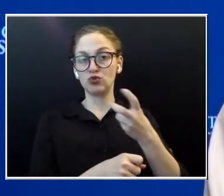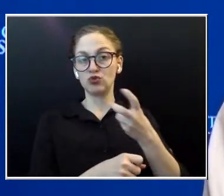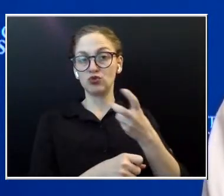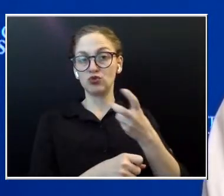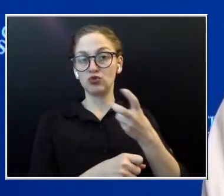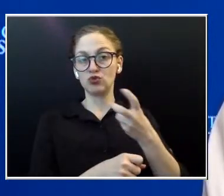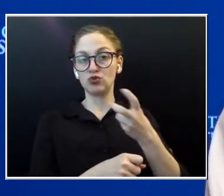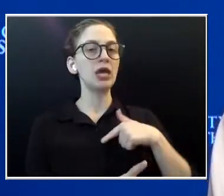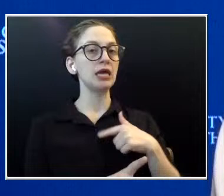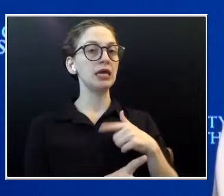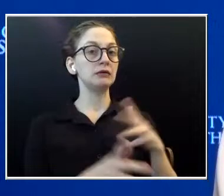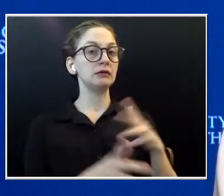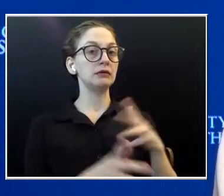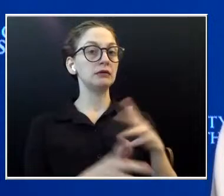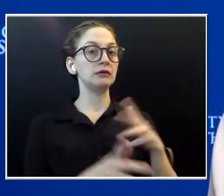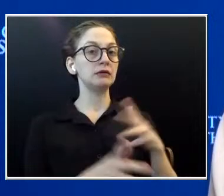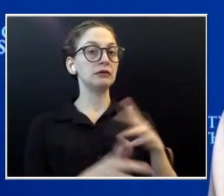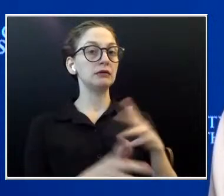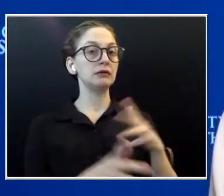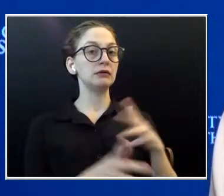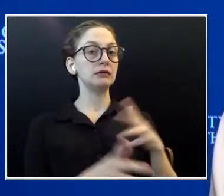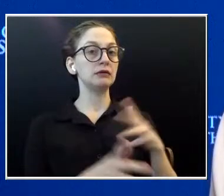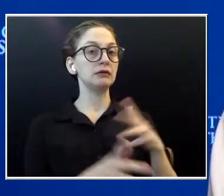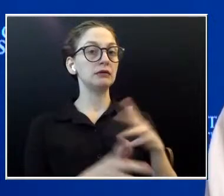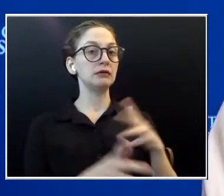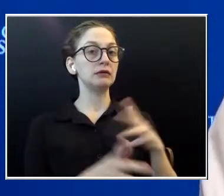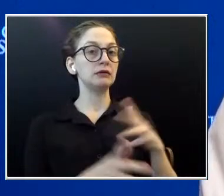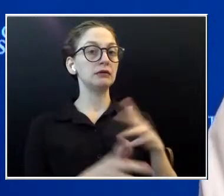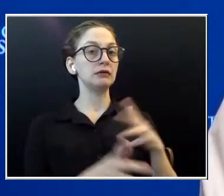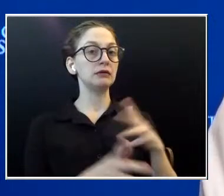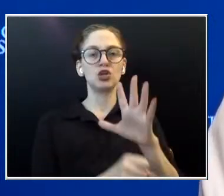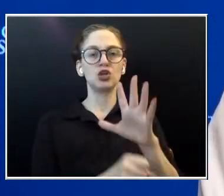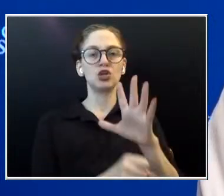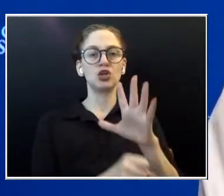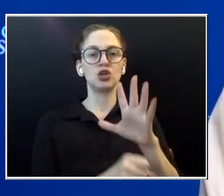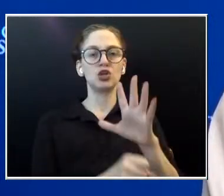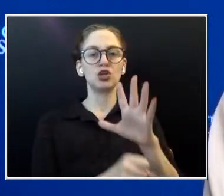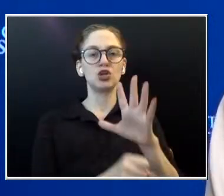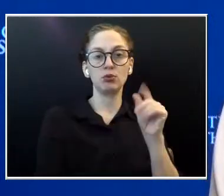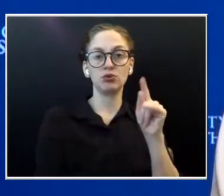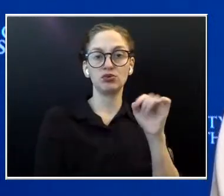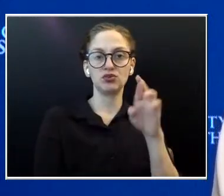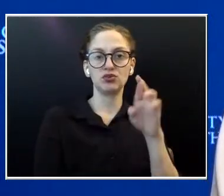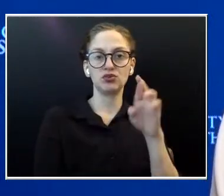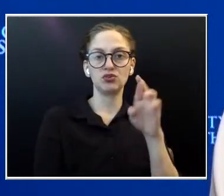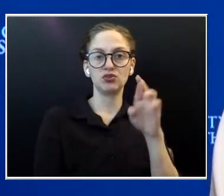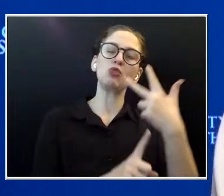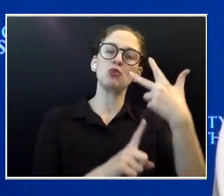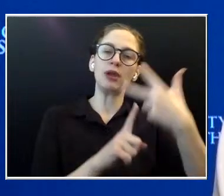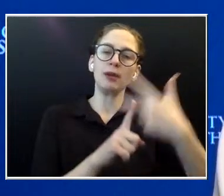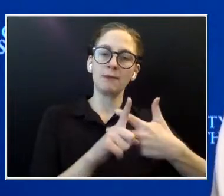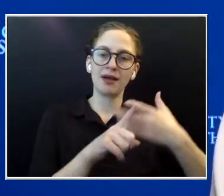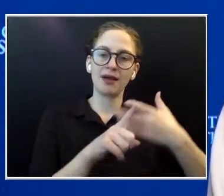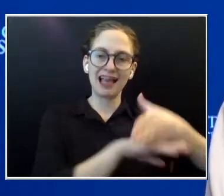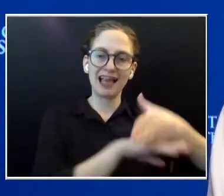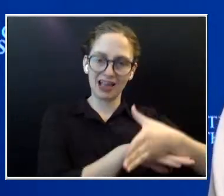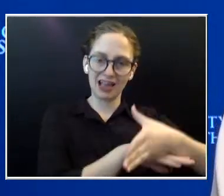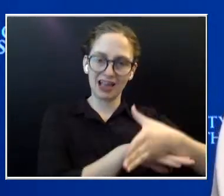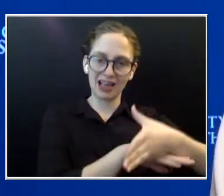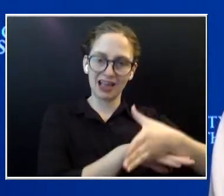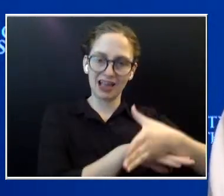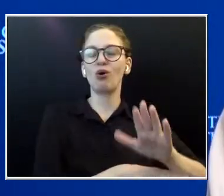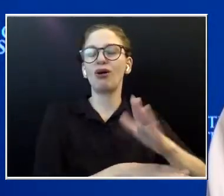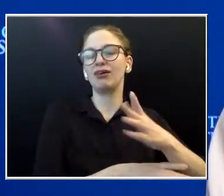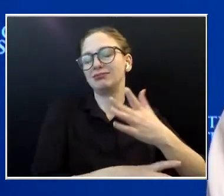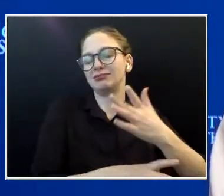updated vaccine for COVID at about 3 months after that acute infection as well. And that will probably help push you through now